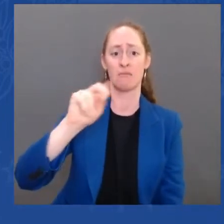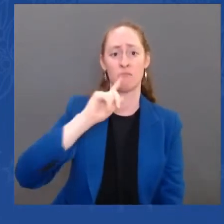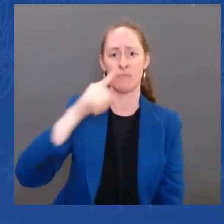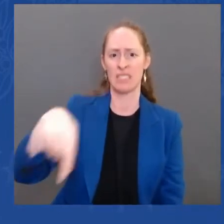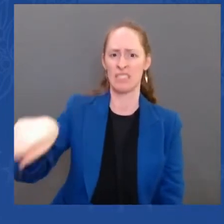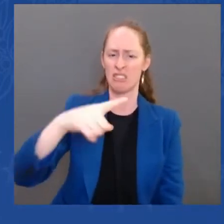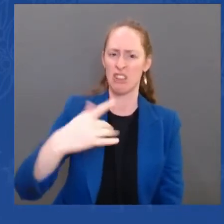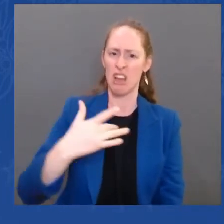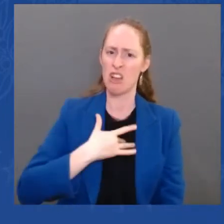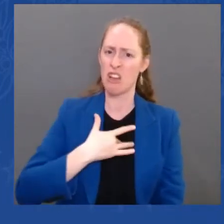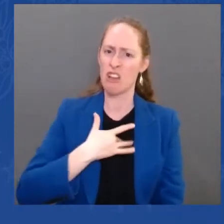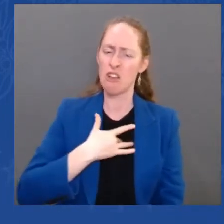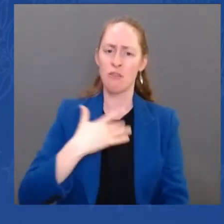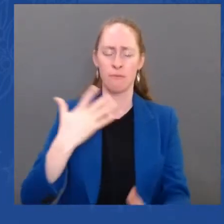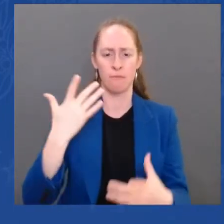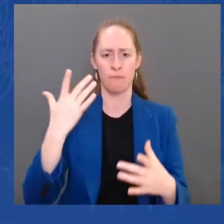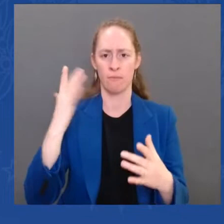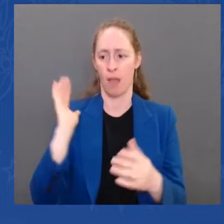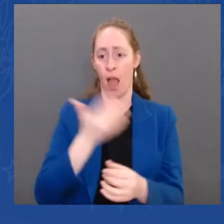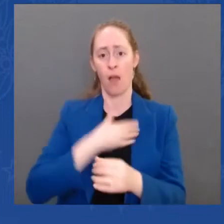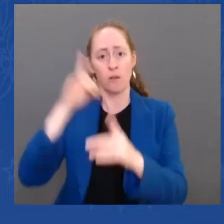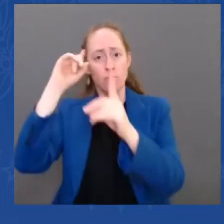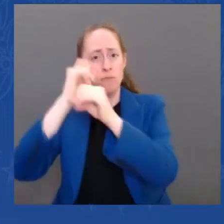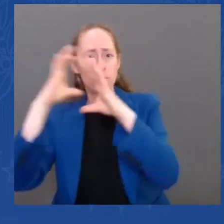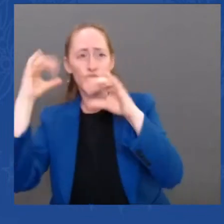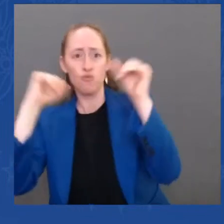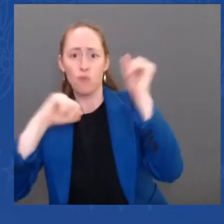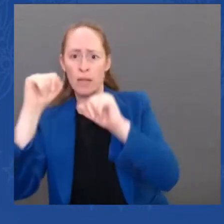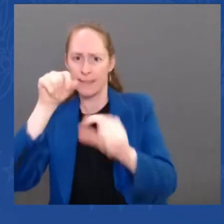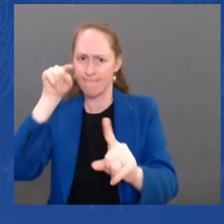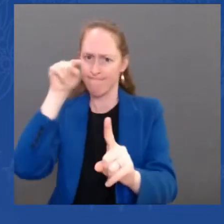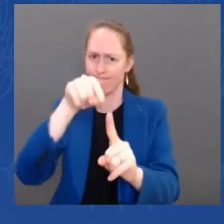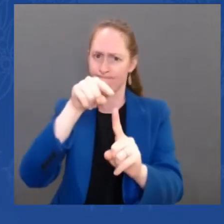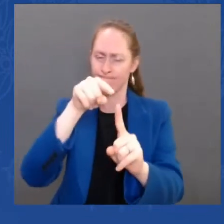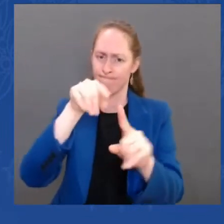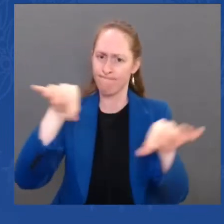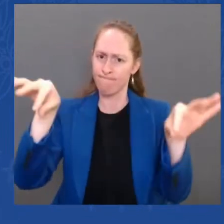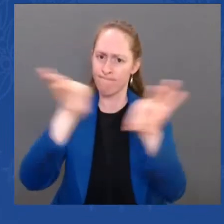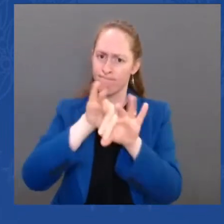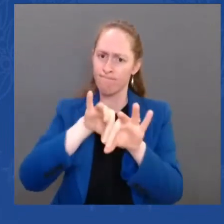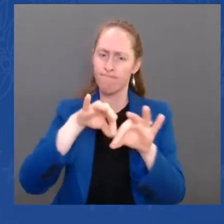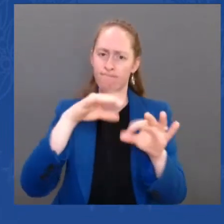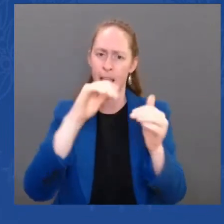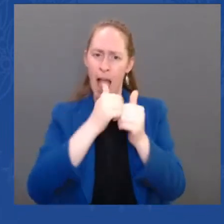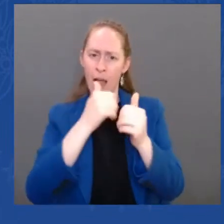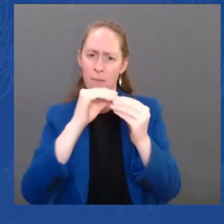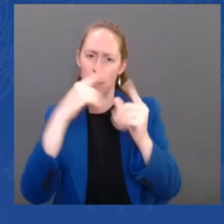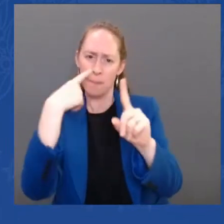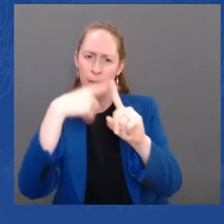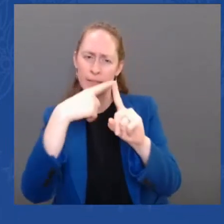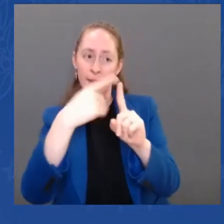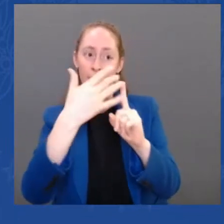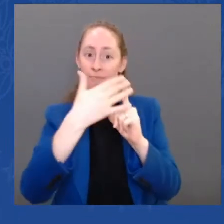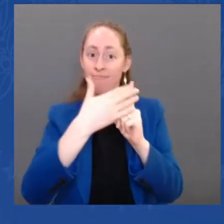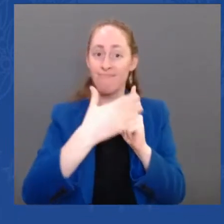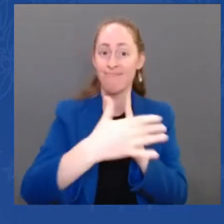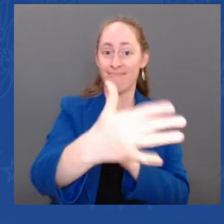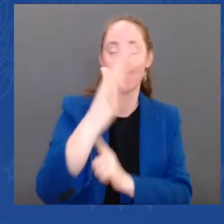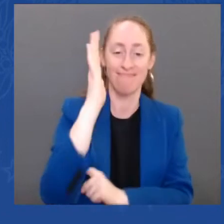pursuing the future we all want to see. And I mean that sincerely. The Indo-Pacific is